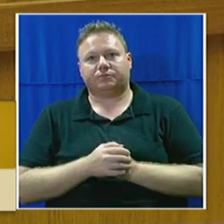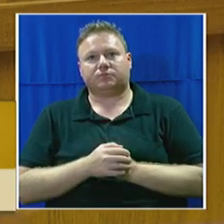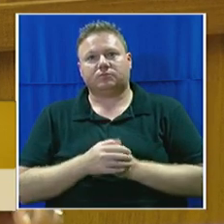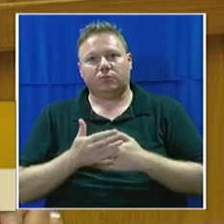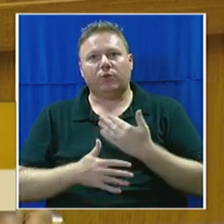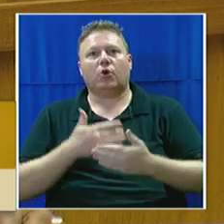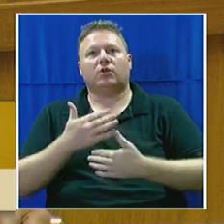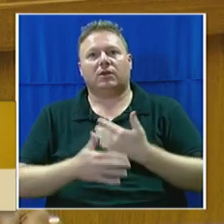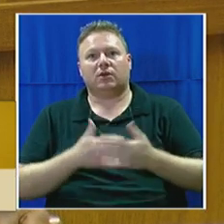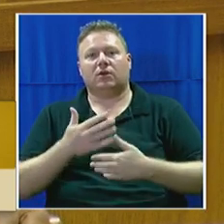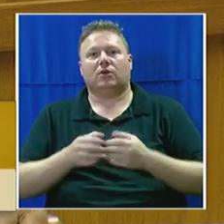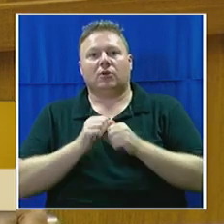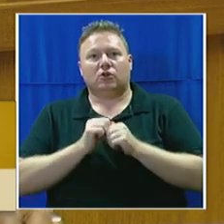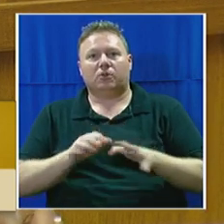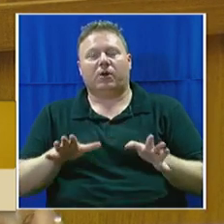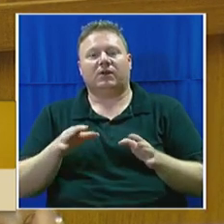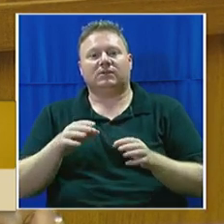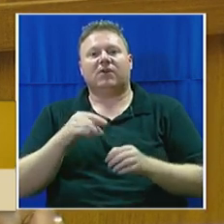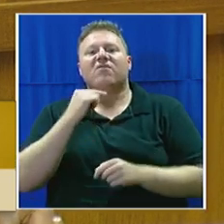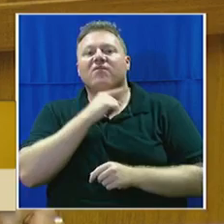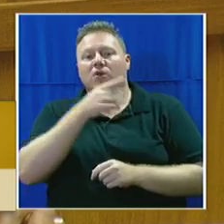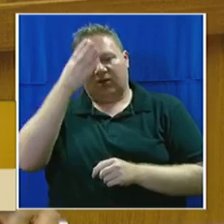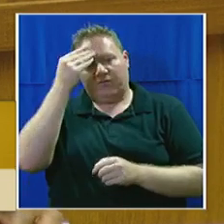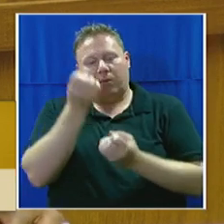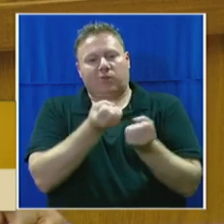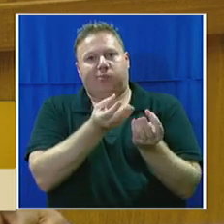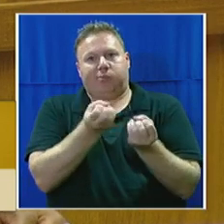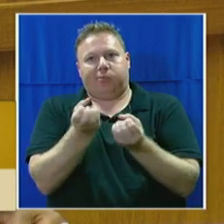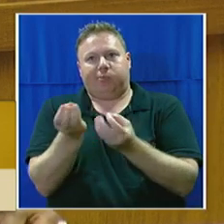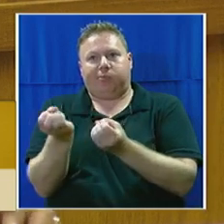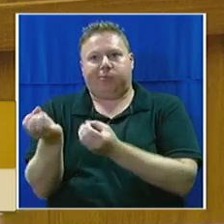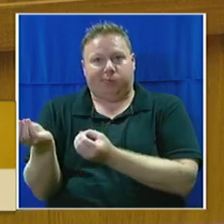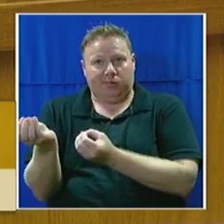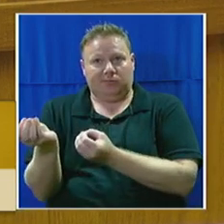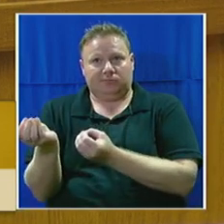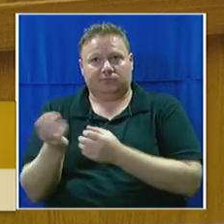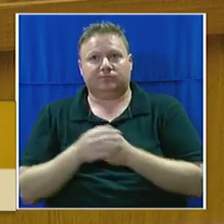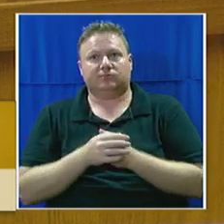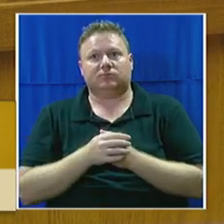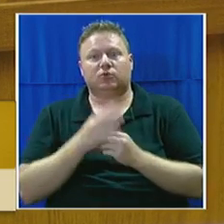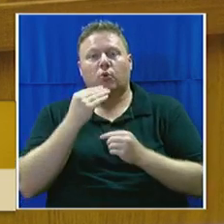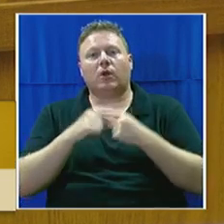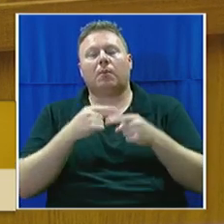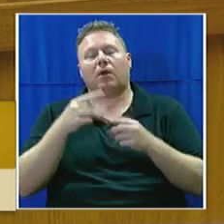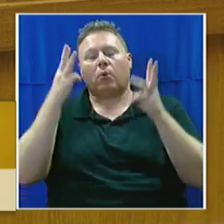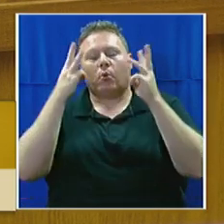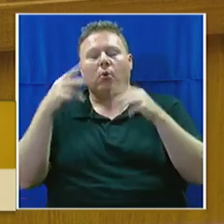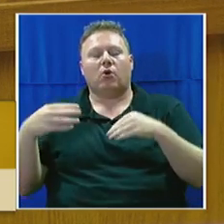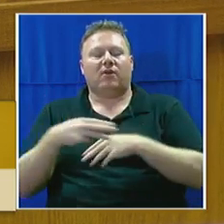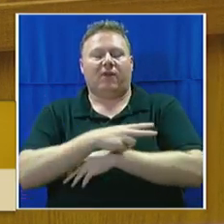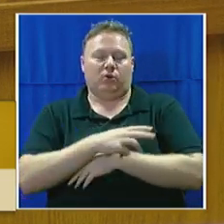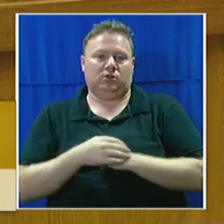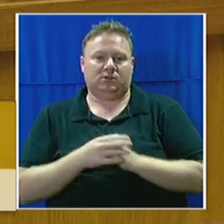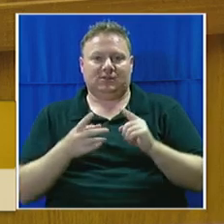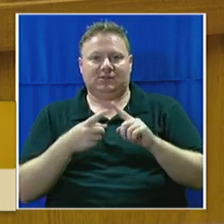continuously spreading misinformation about the matrix of the coronavirus. Secondly,